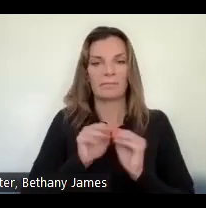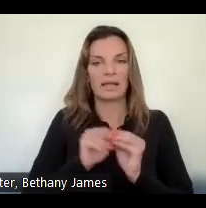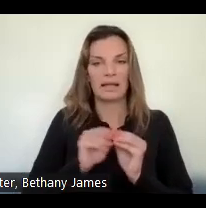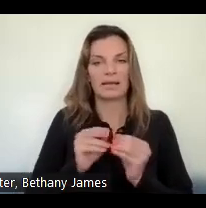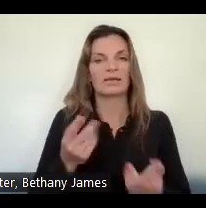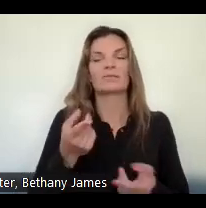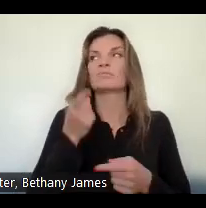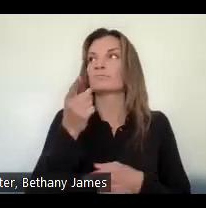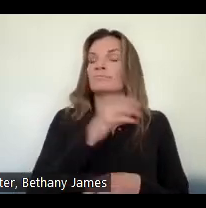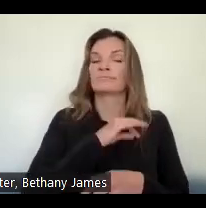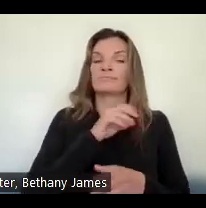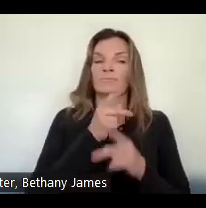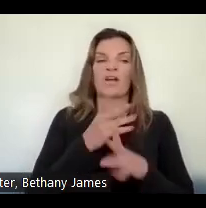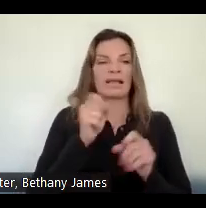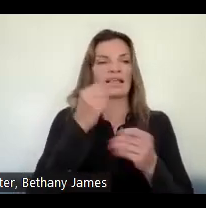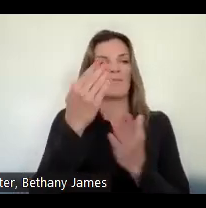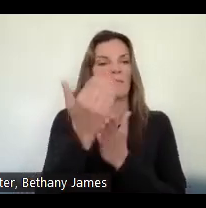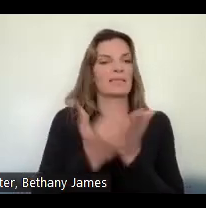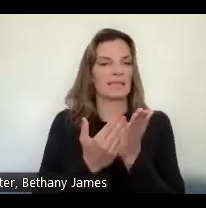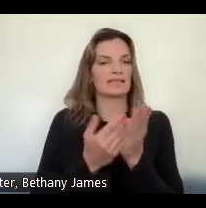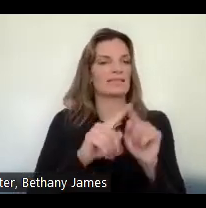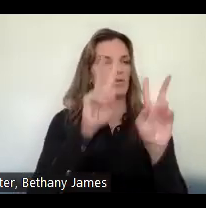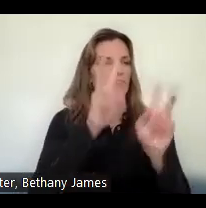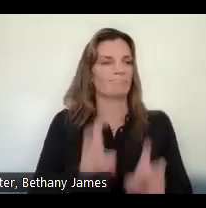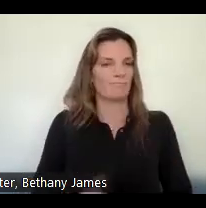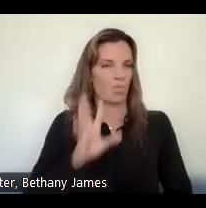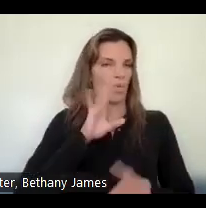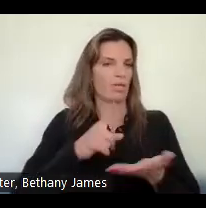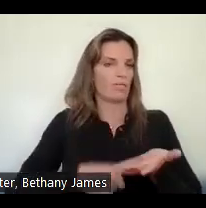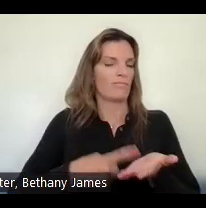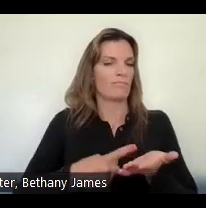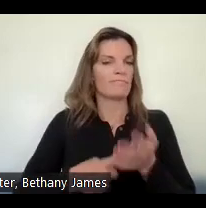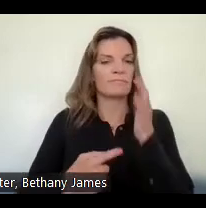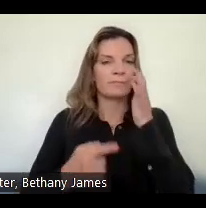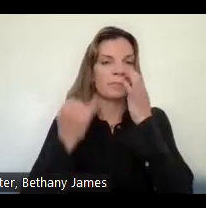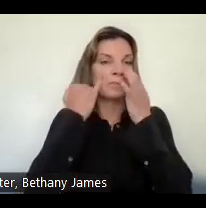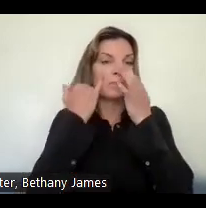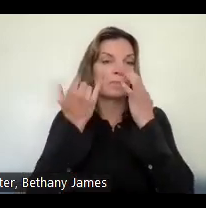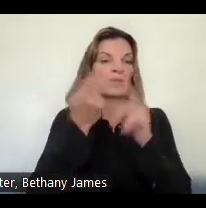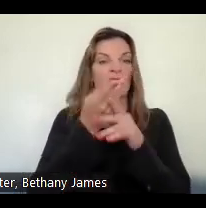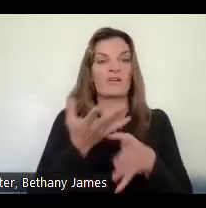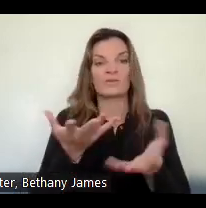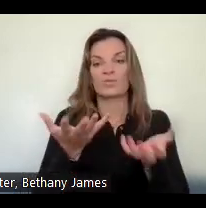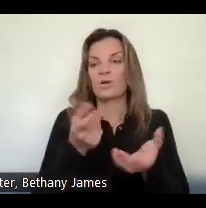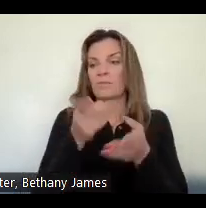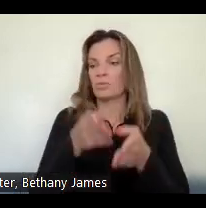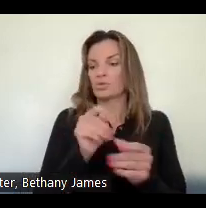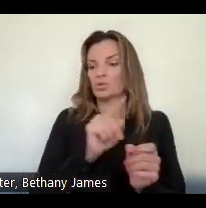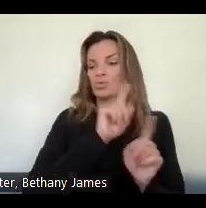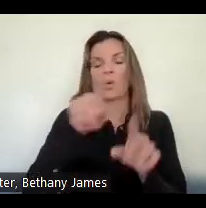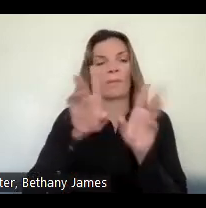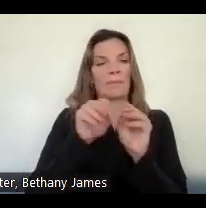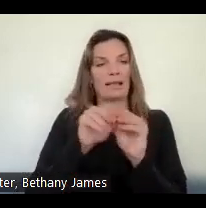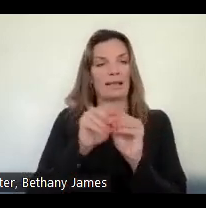them a list of topics that are going to be discussed. Or if that supervisor wants the individual to speak at a meeting, if they know